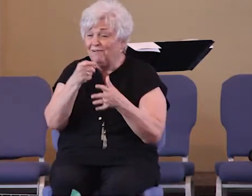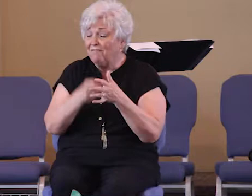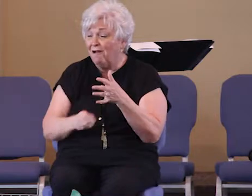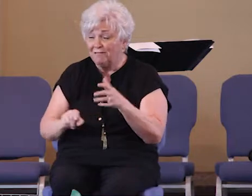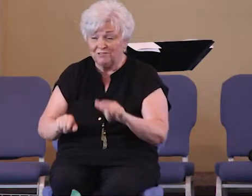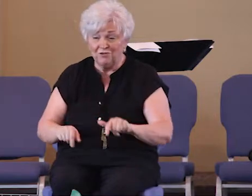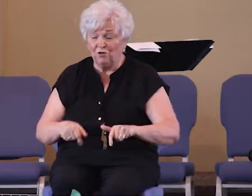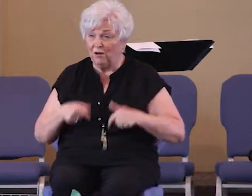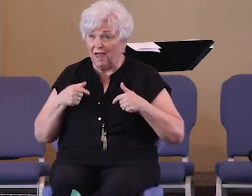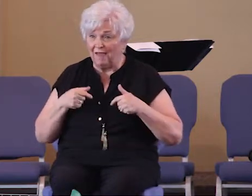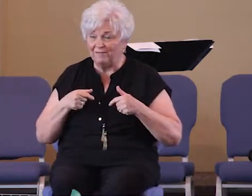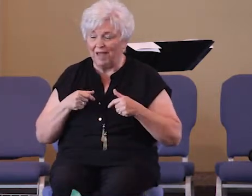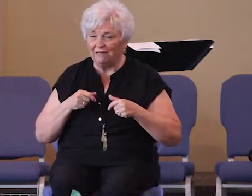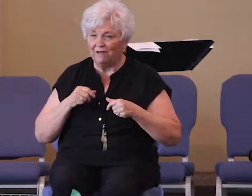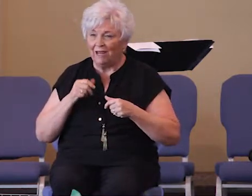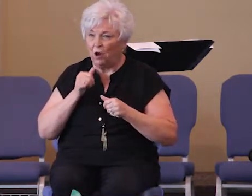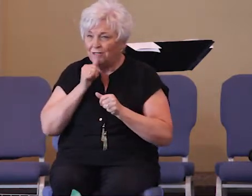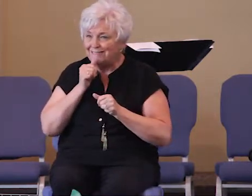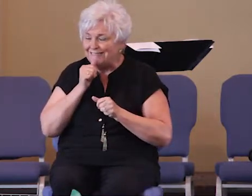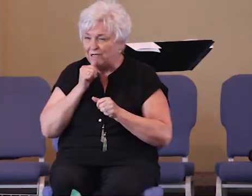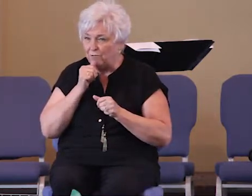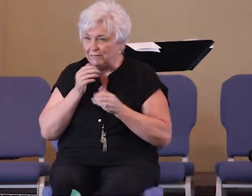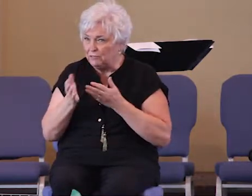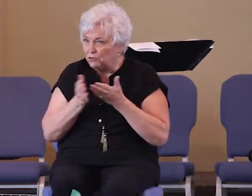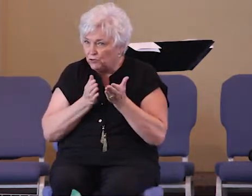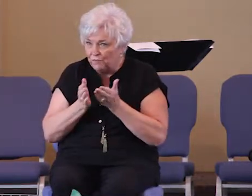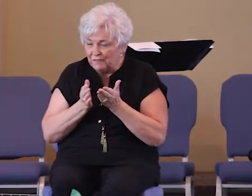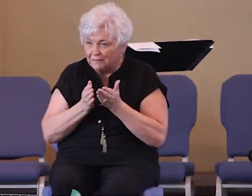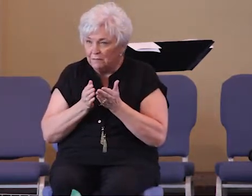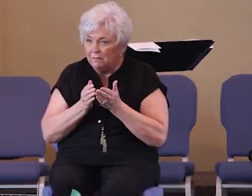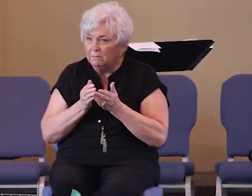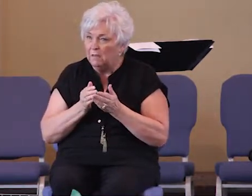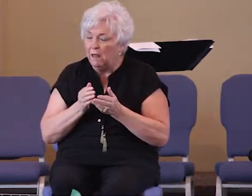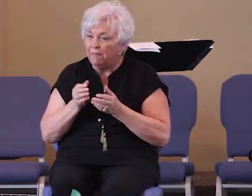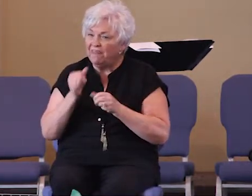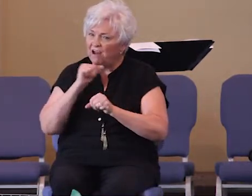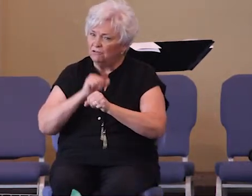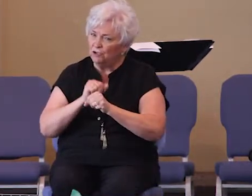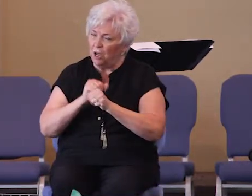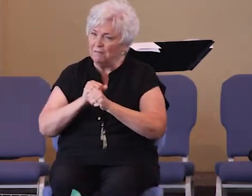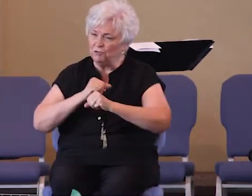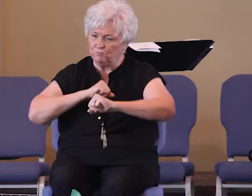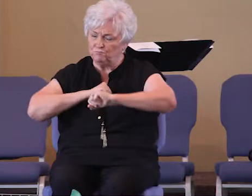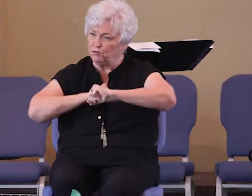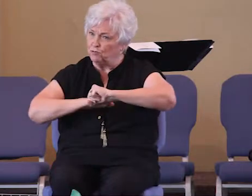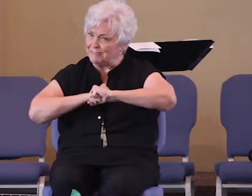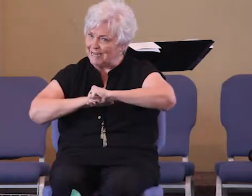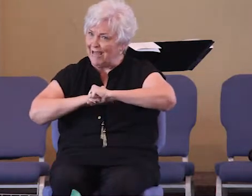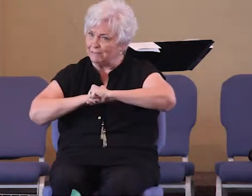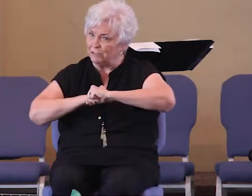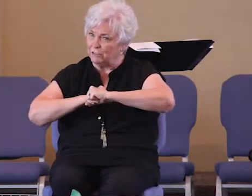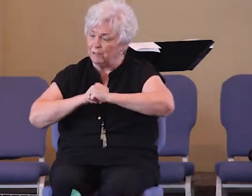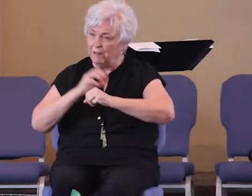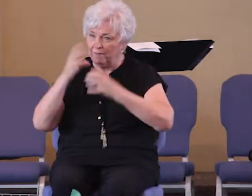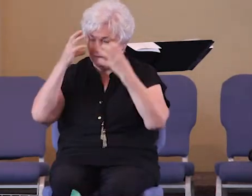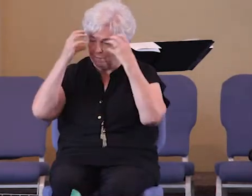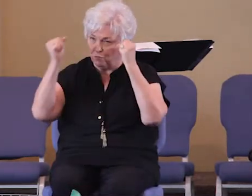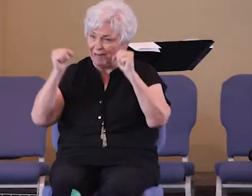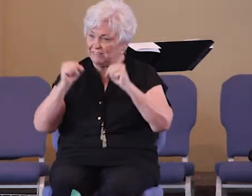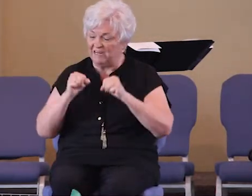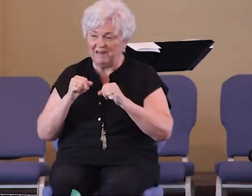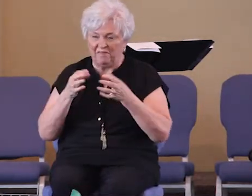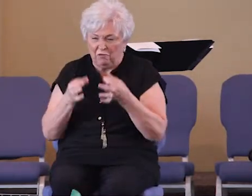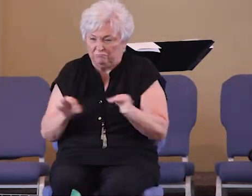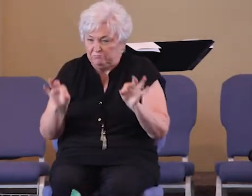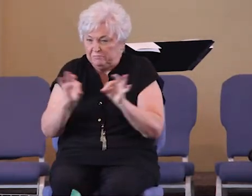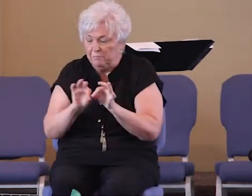Service. The Secret Service's job is to protect our president and those prominent people with their